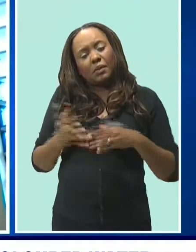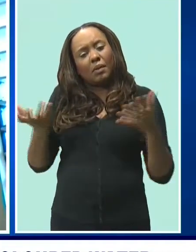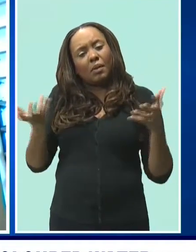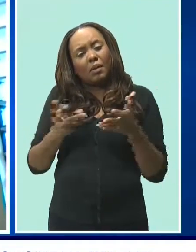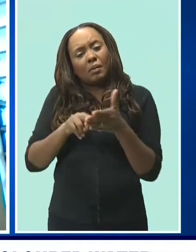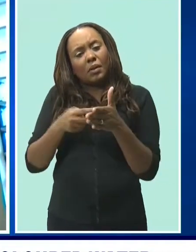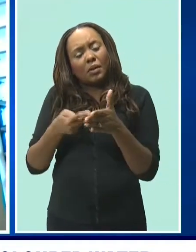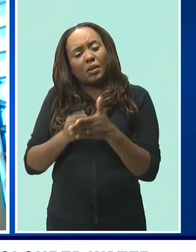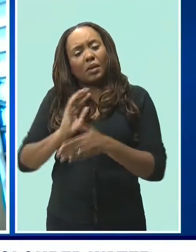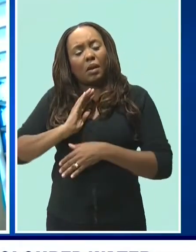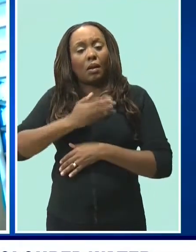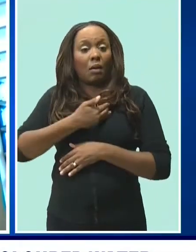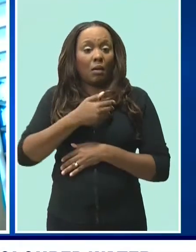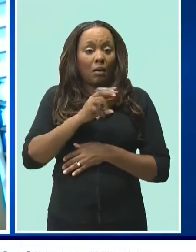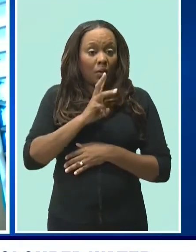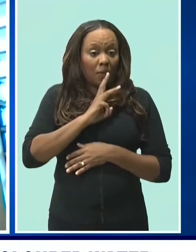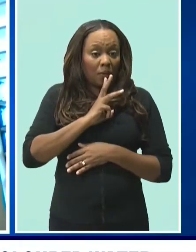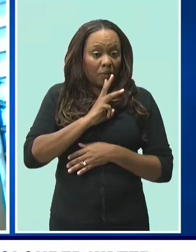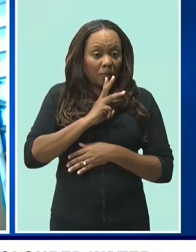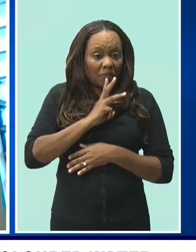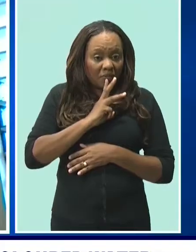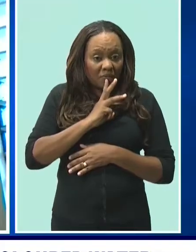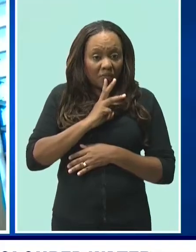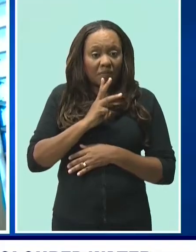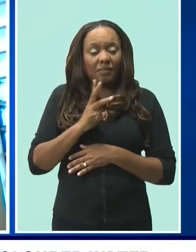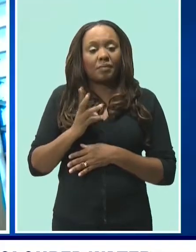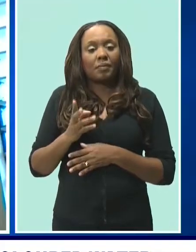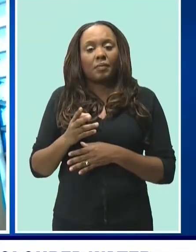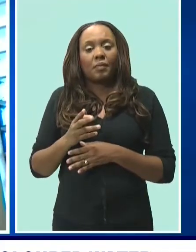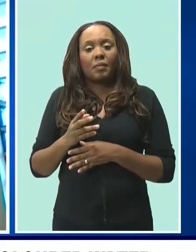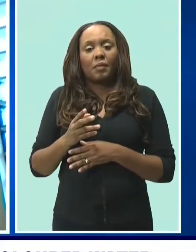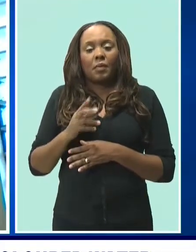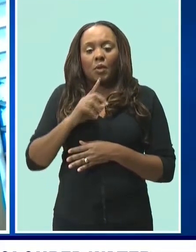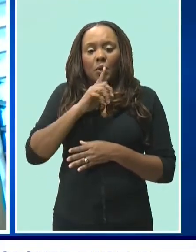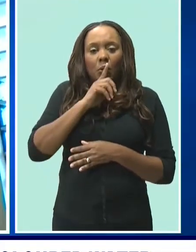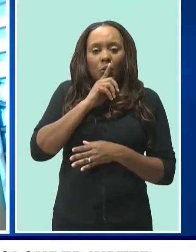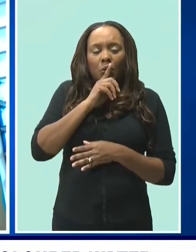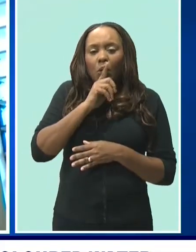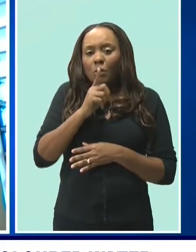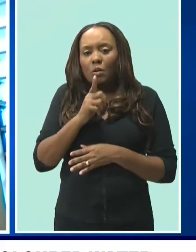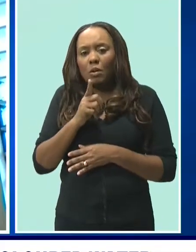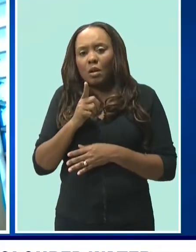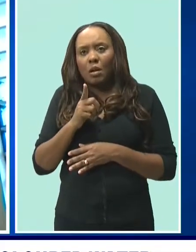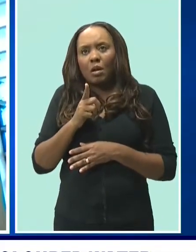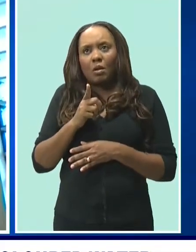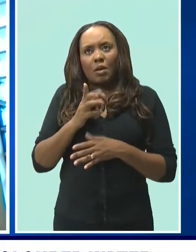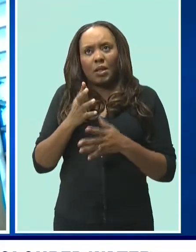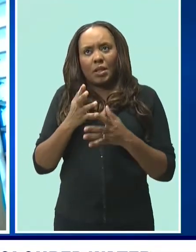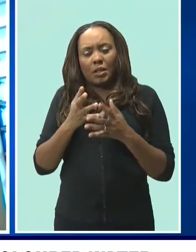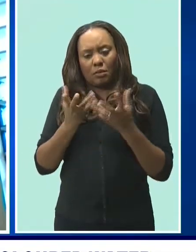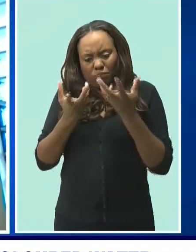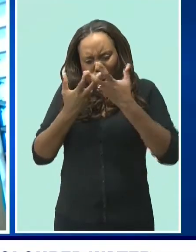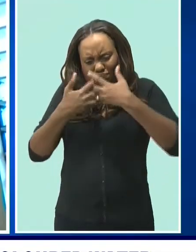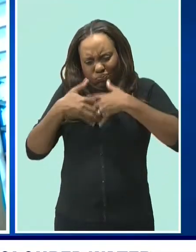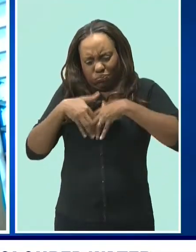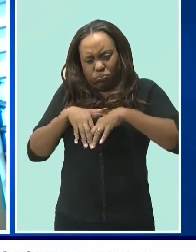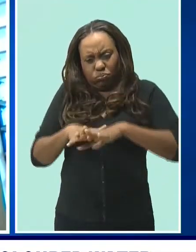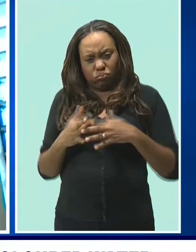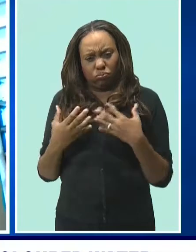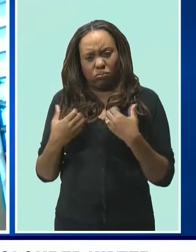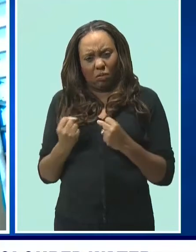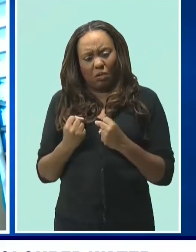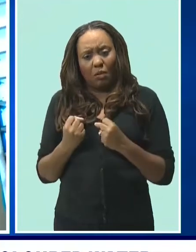means our water is considered an aggressive water. So when it gets in touch